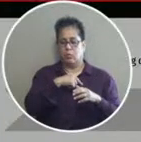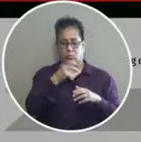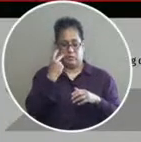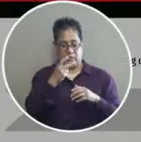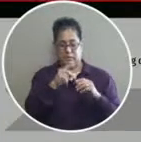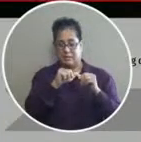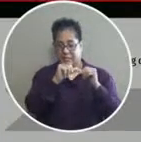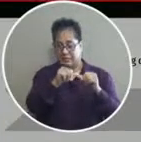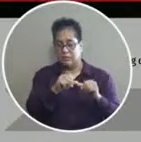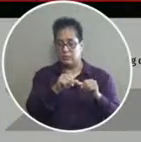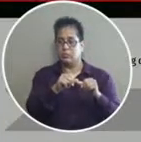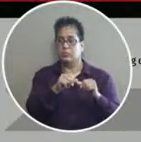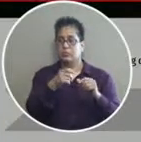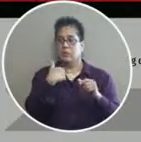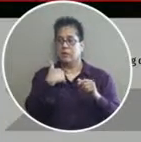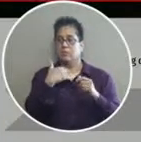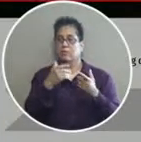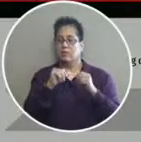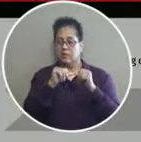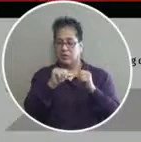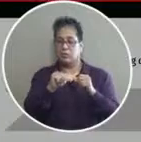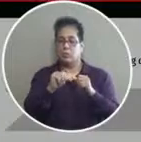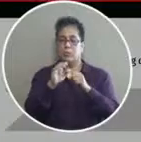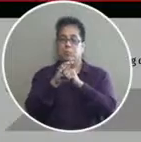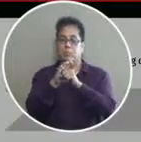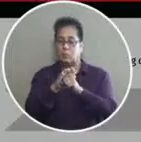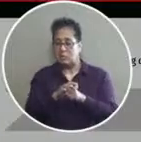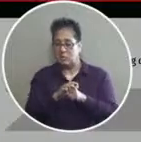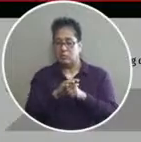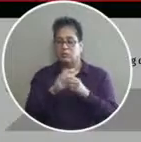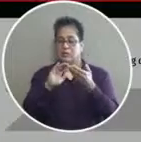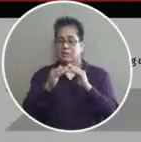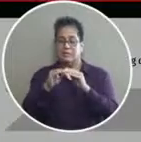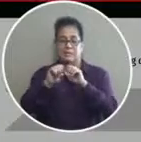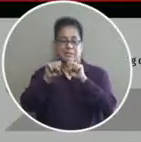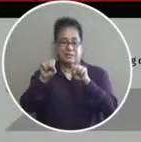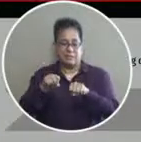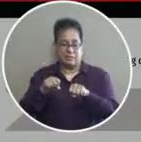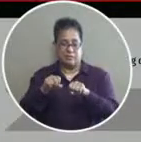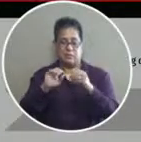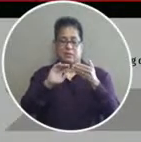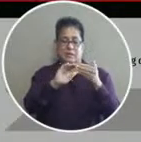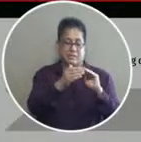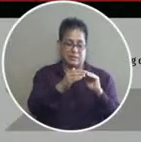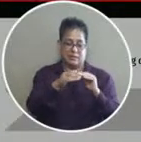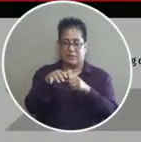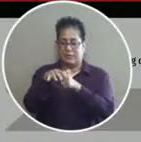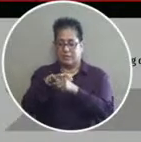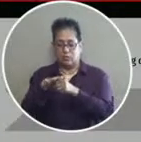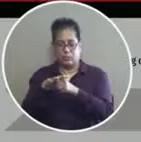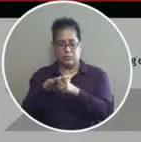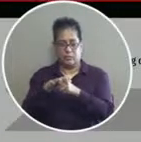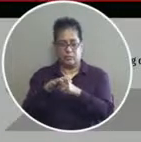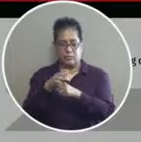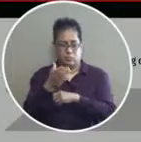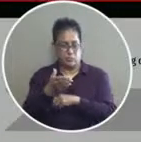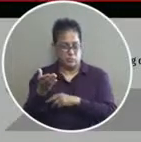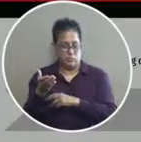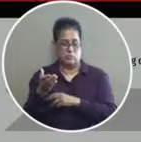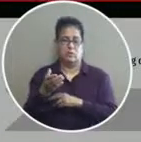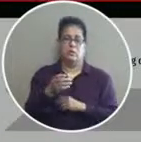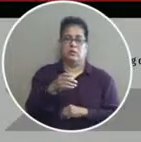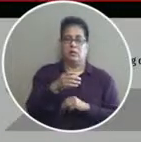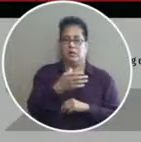continue to place an ongoing pressure on city systems, city and county systems, as I've mentioned